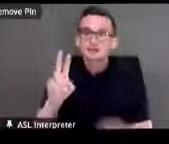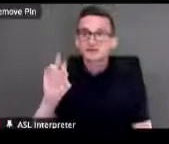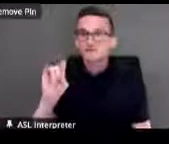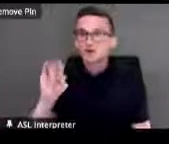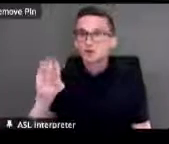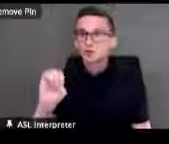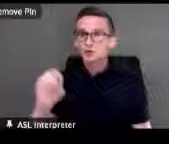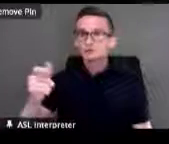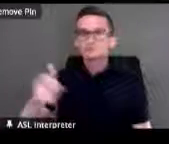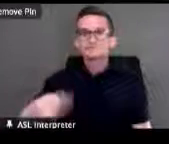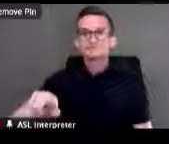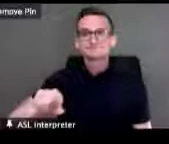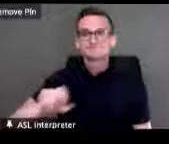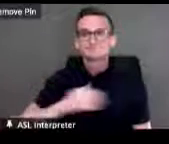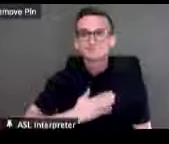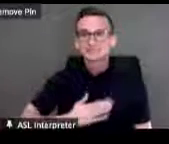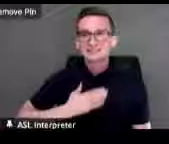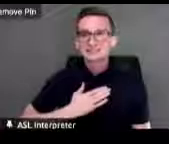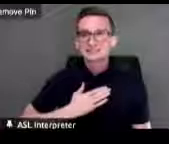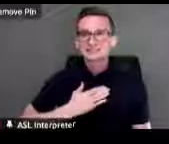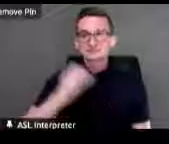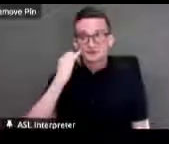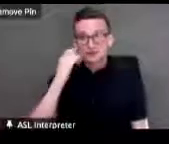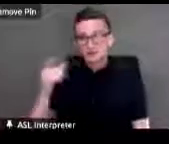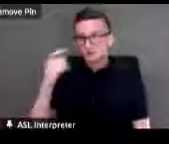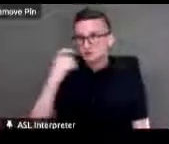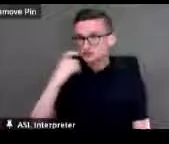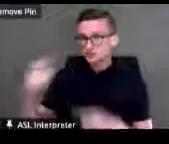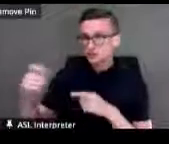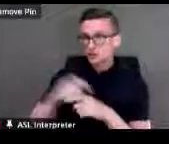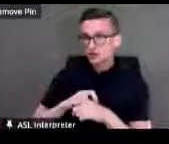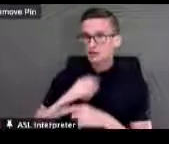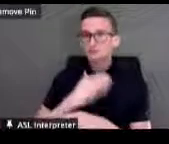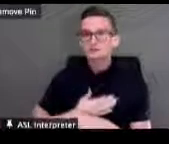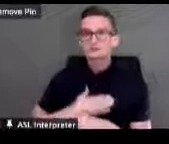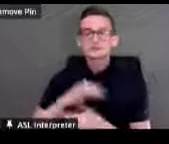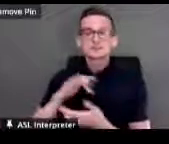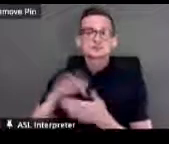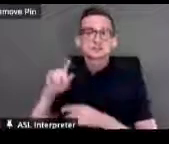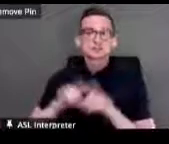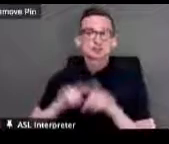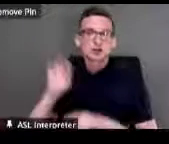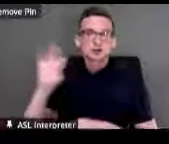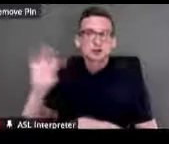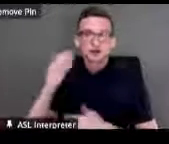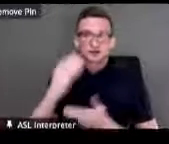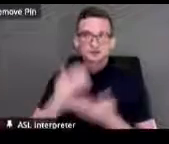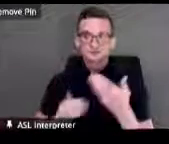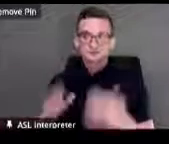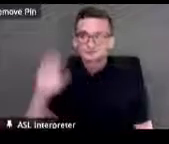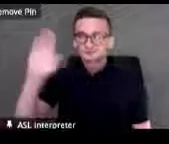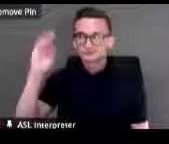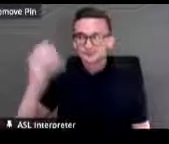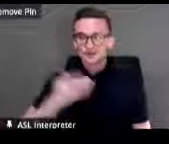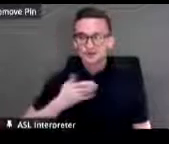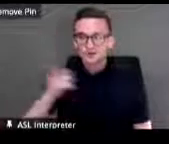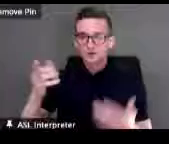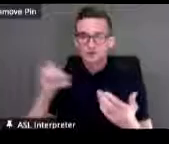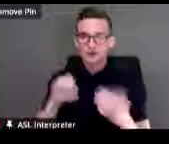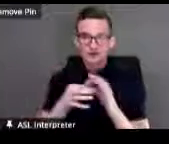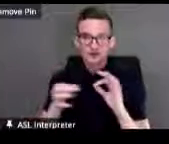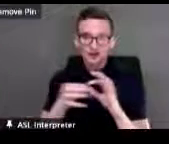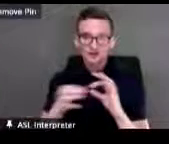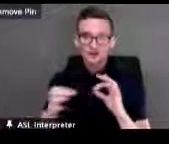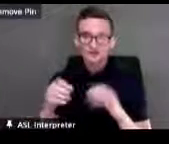And for those that have just called in, if you will please press star 9 to raise your hand indicating you wish to comment. As for caller with